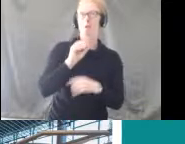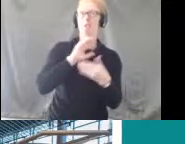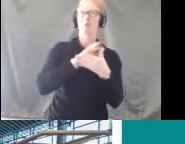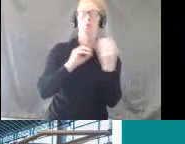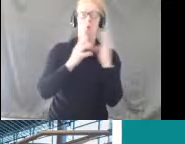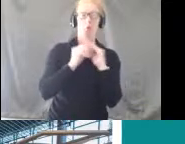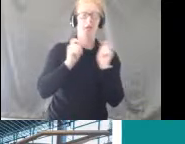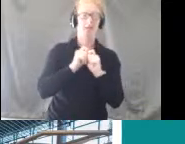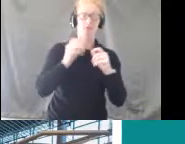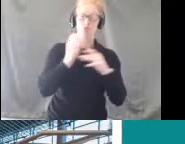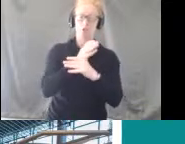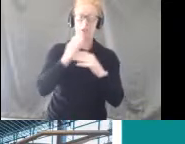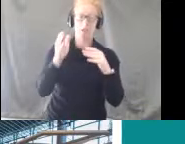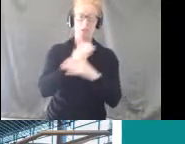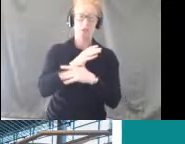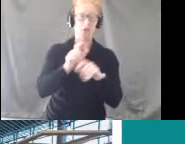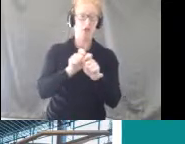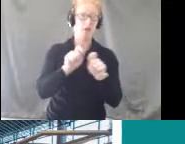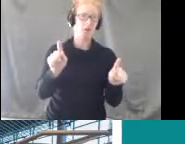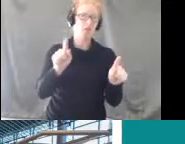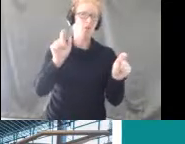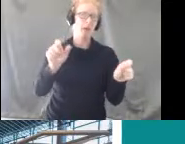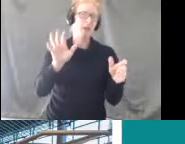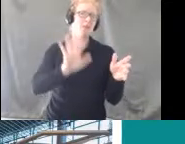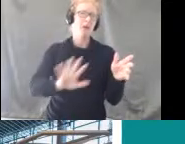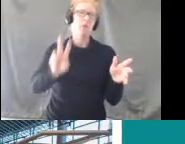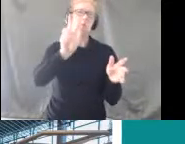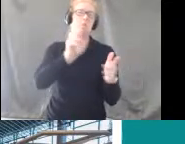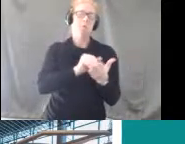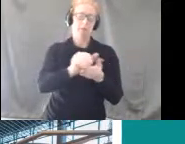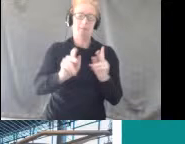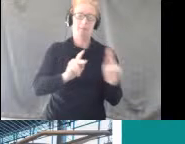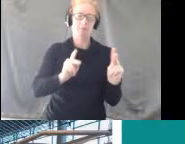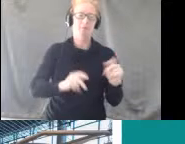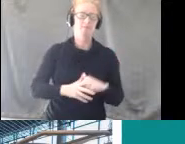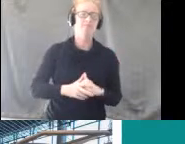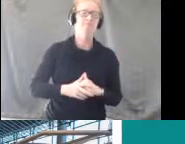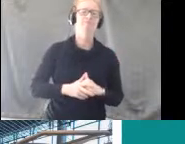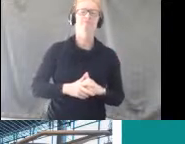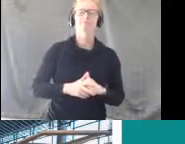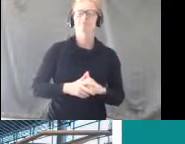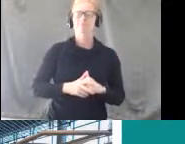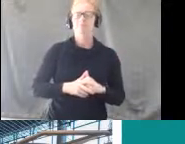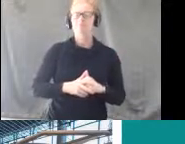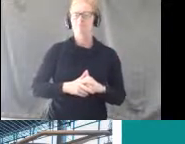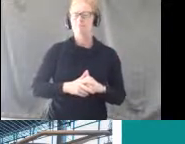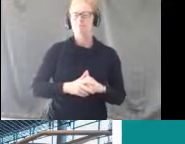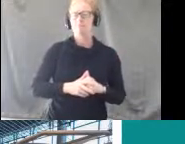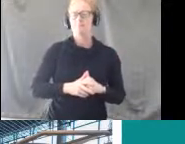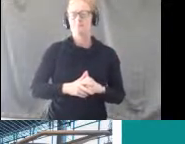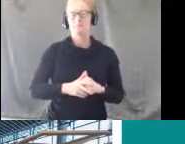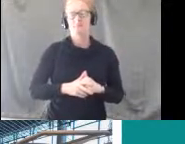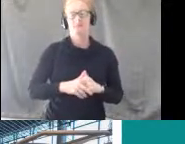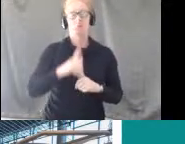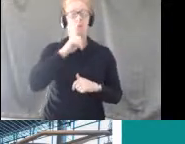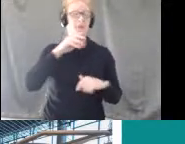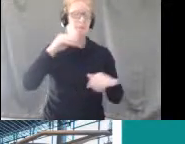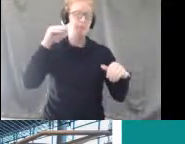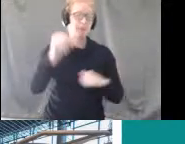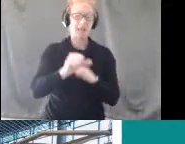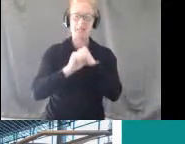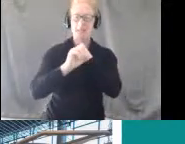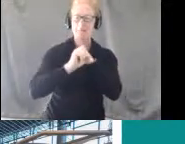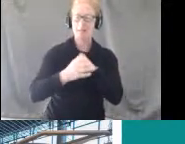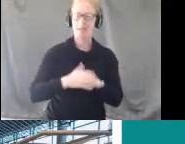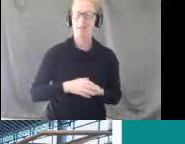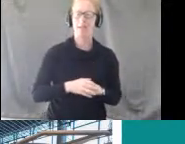reaching about 2 million folks, 155 total posts on social media. We had paid ad campaigns and posted